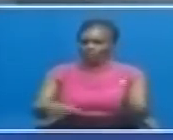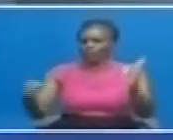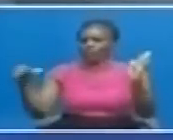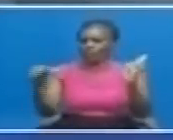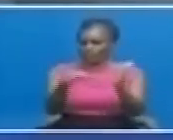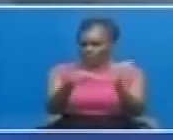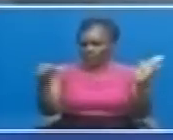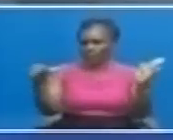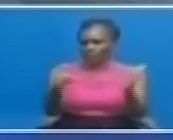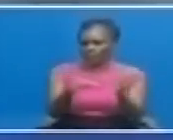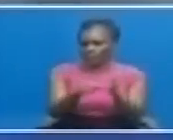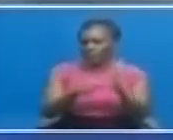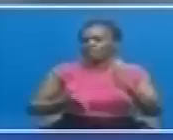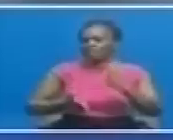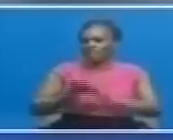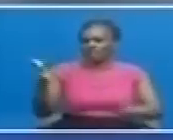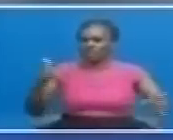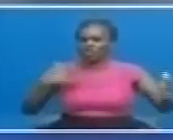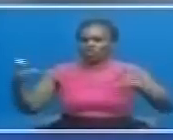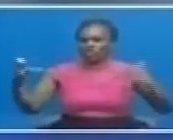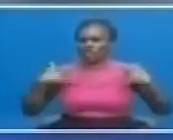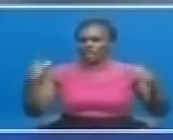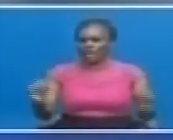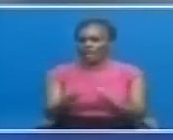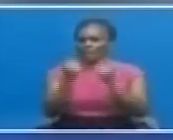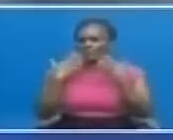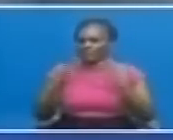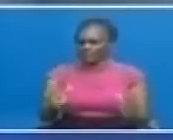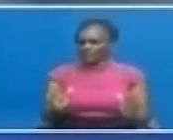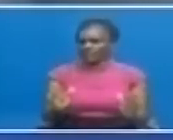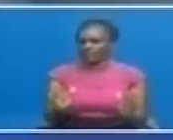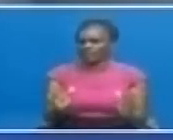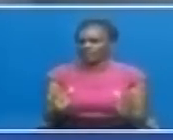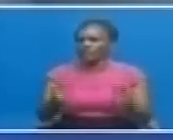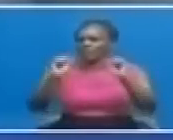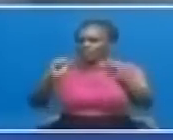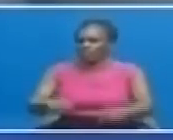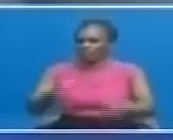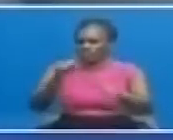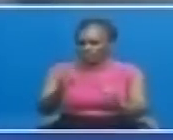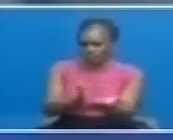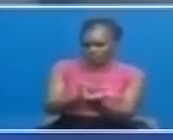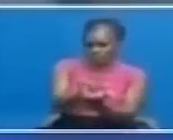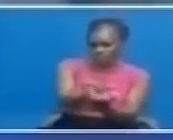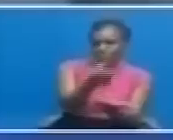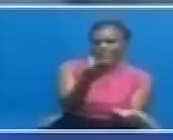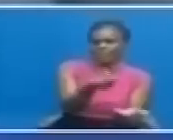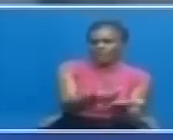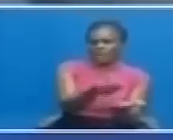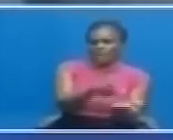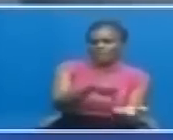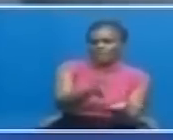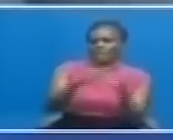issue of immediate concern that has occurred, and can go ahead and allocate money to